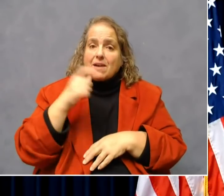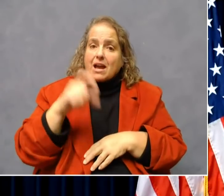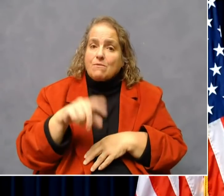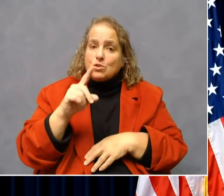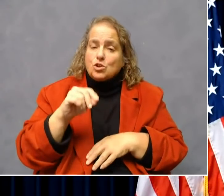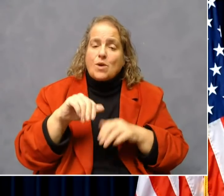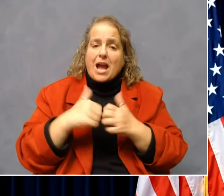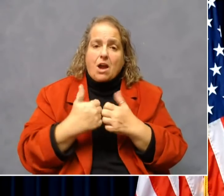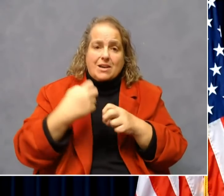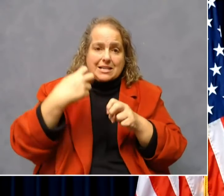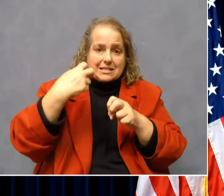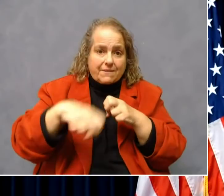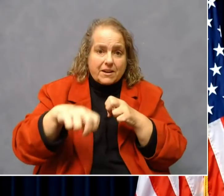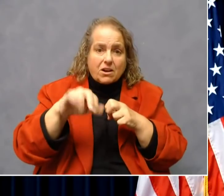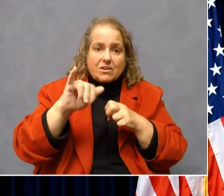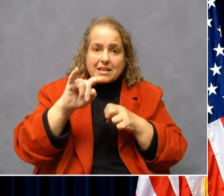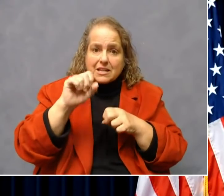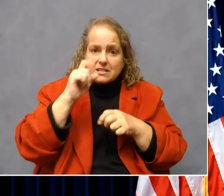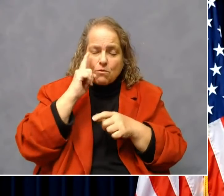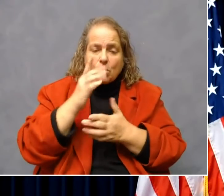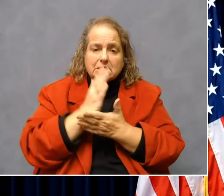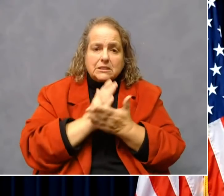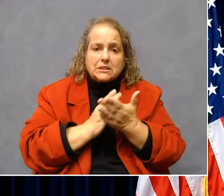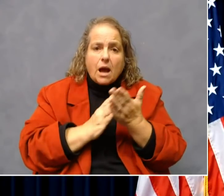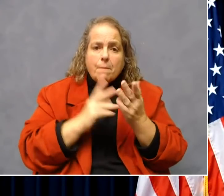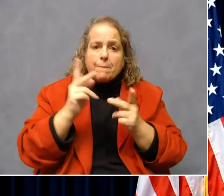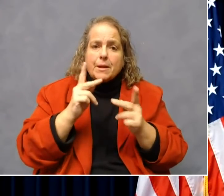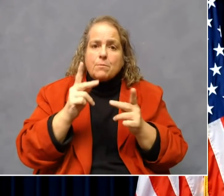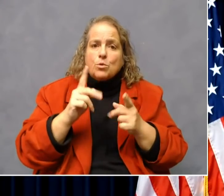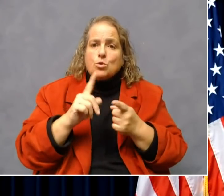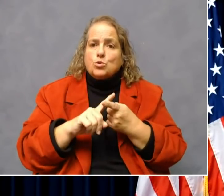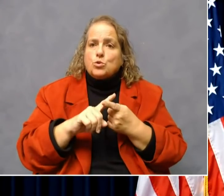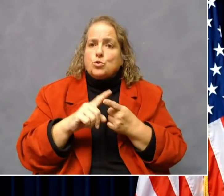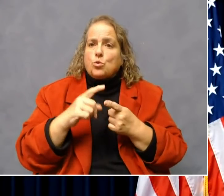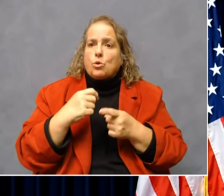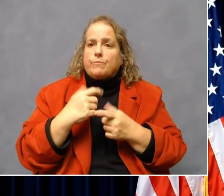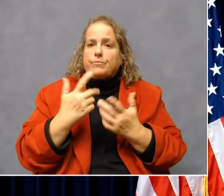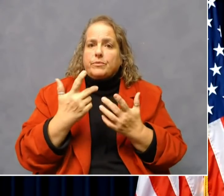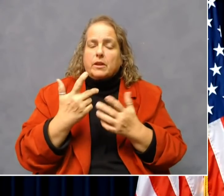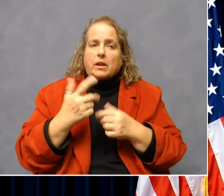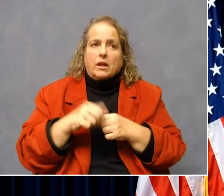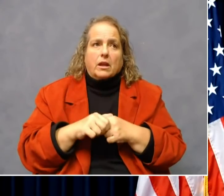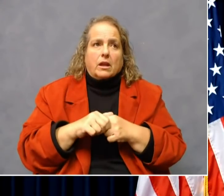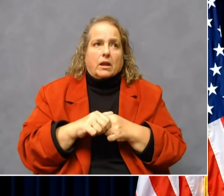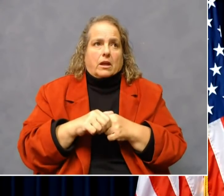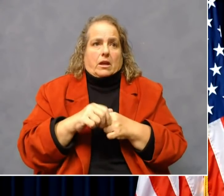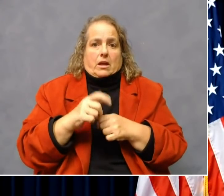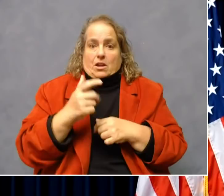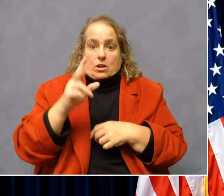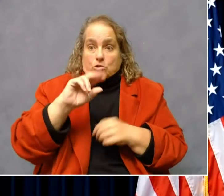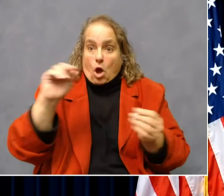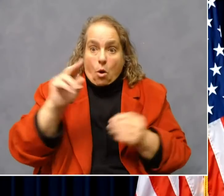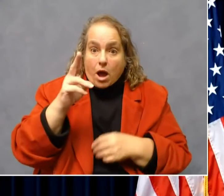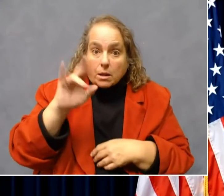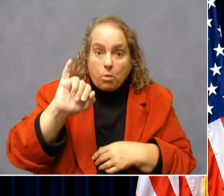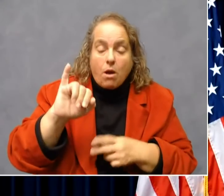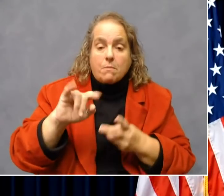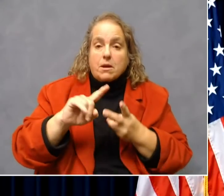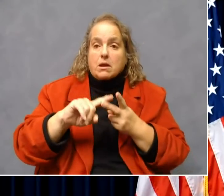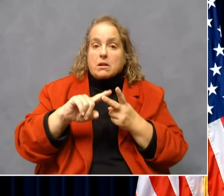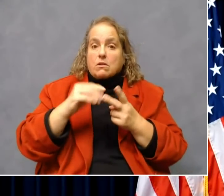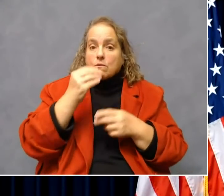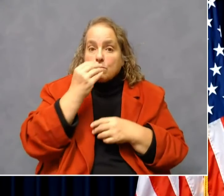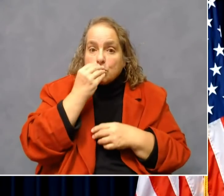some people to get by, and they deserve to be made whole as much as possible. The food and